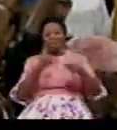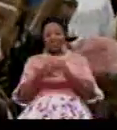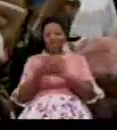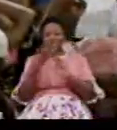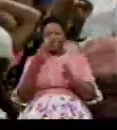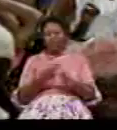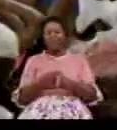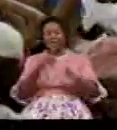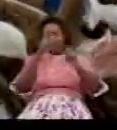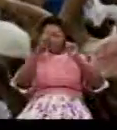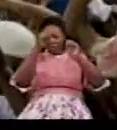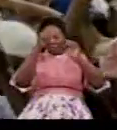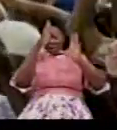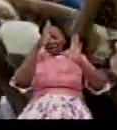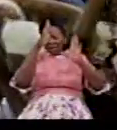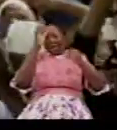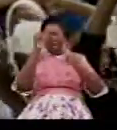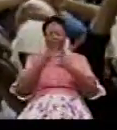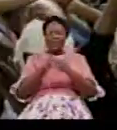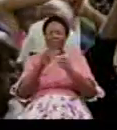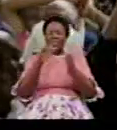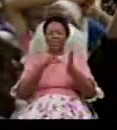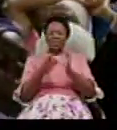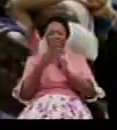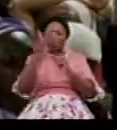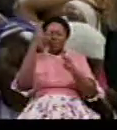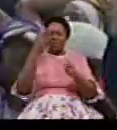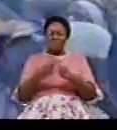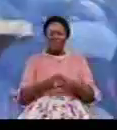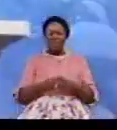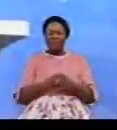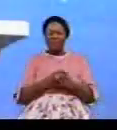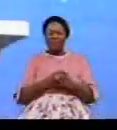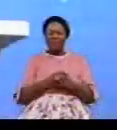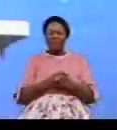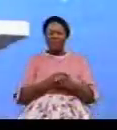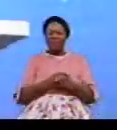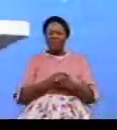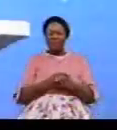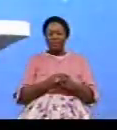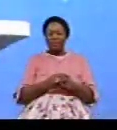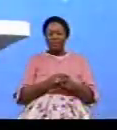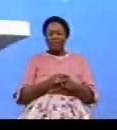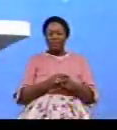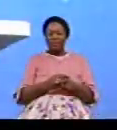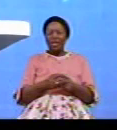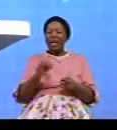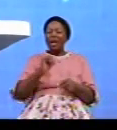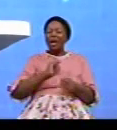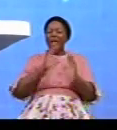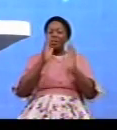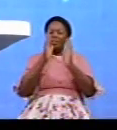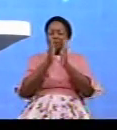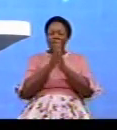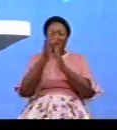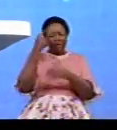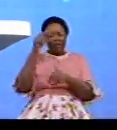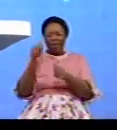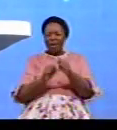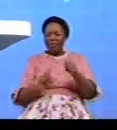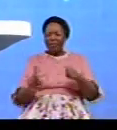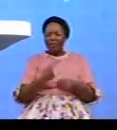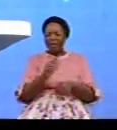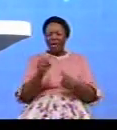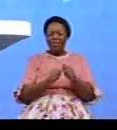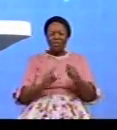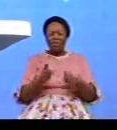that dream, for those showers, for the healing, for the deliverance, for in everyone, the time everyone